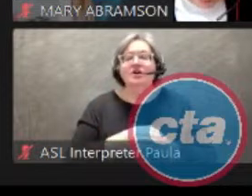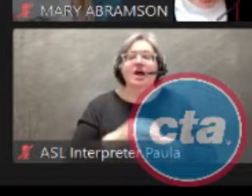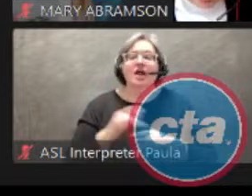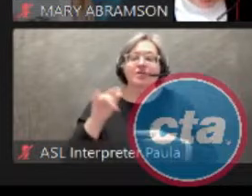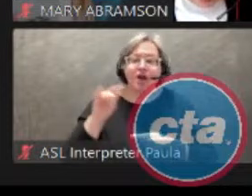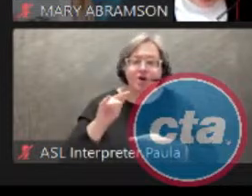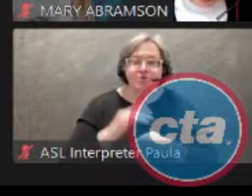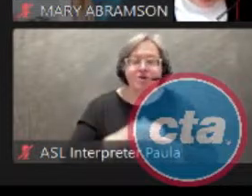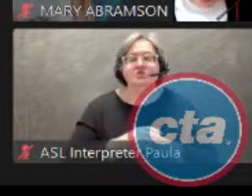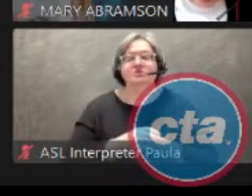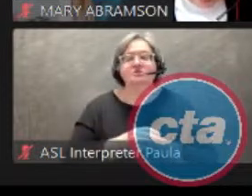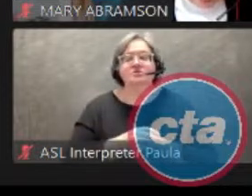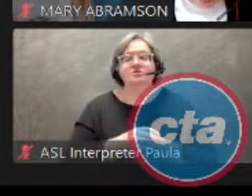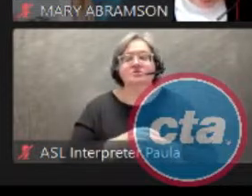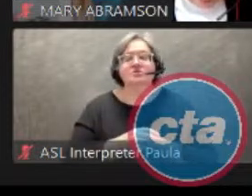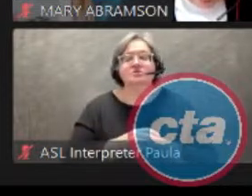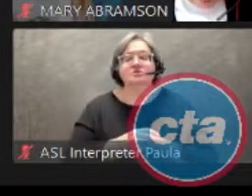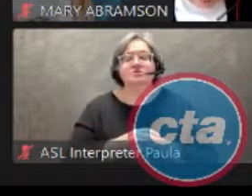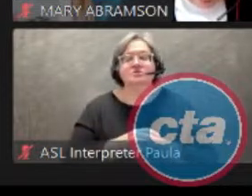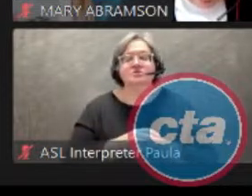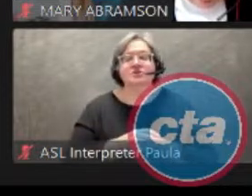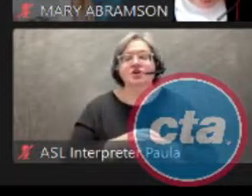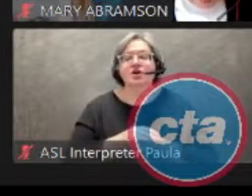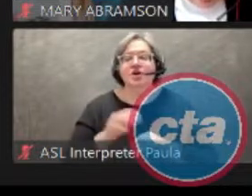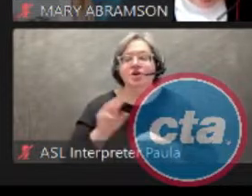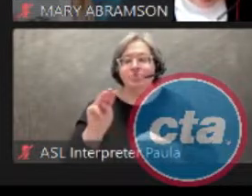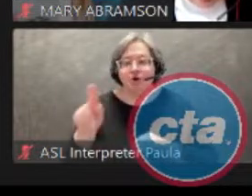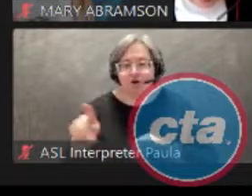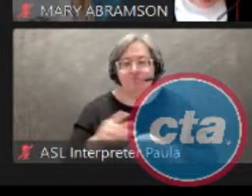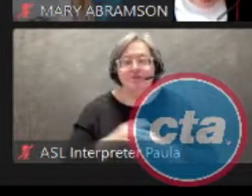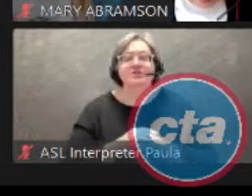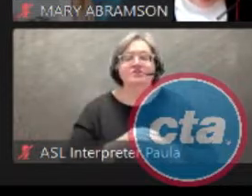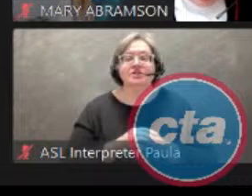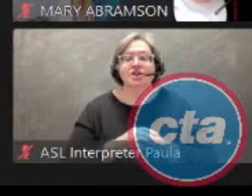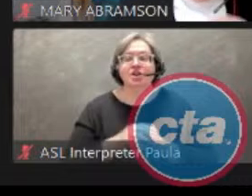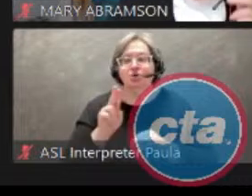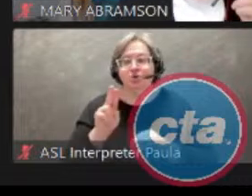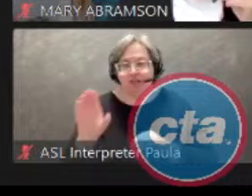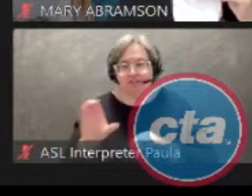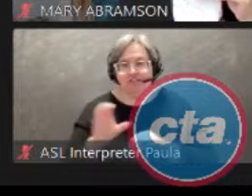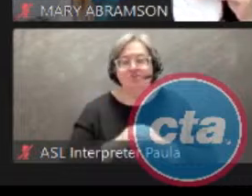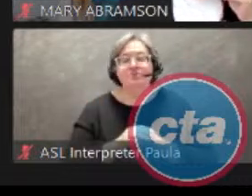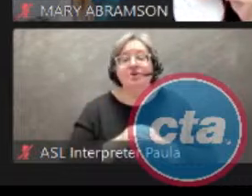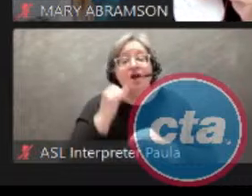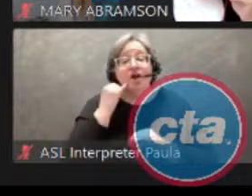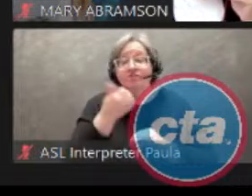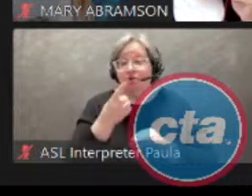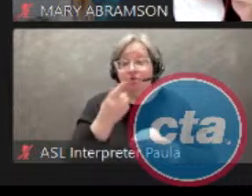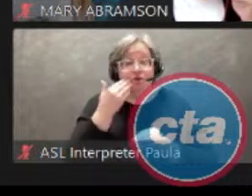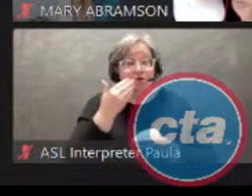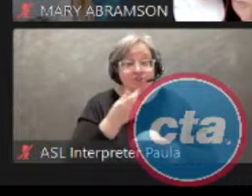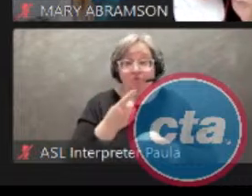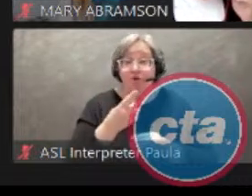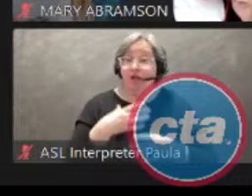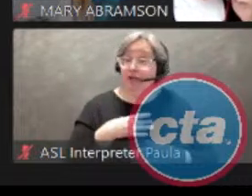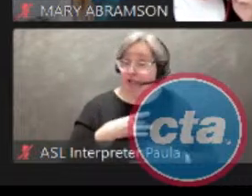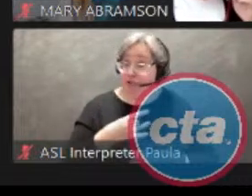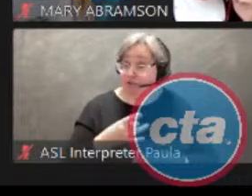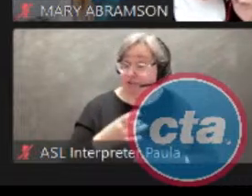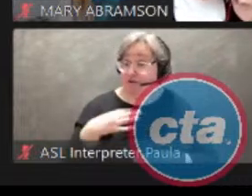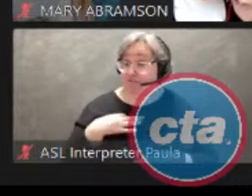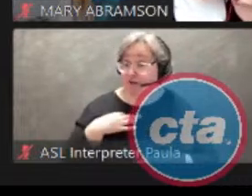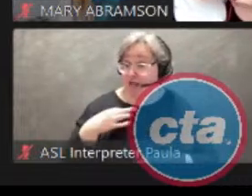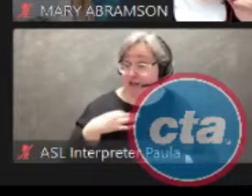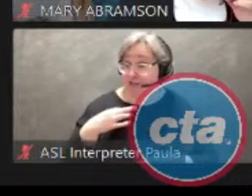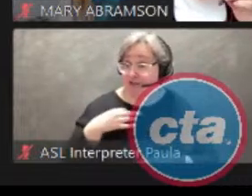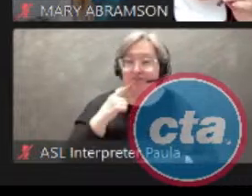airports. We'll be stationing volunteers at the McCormick Place and at United Center. So if anyone knows anybody who's interested in